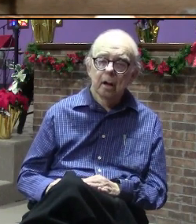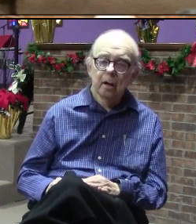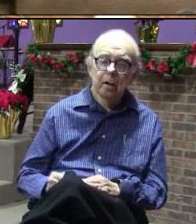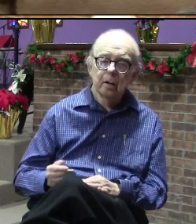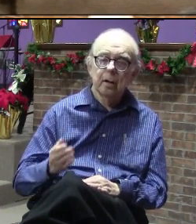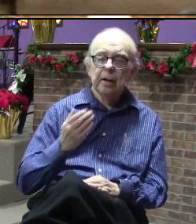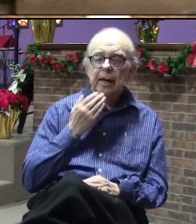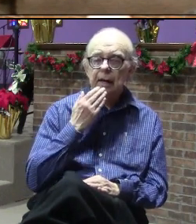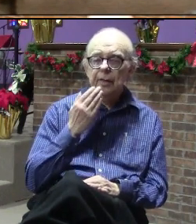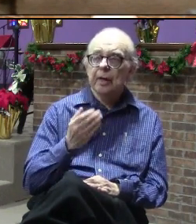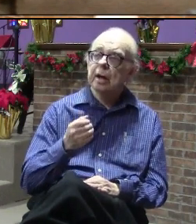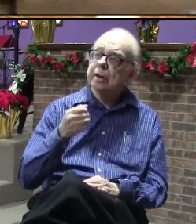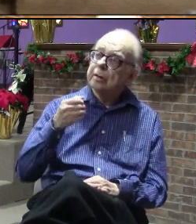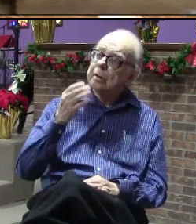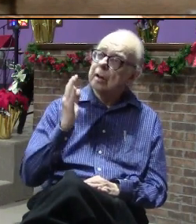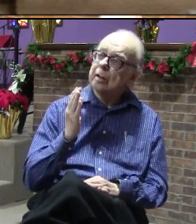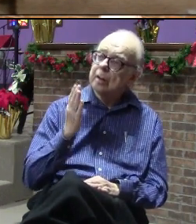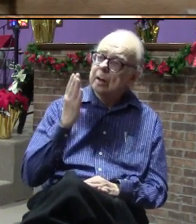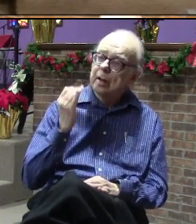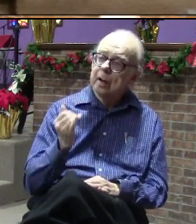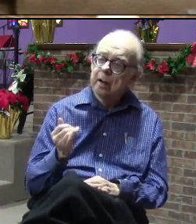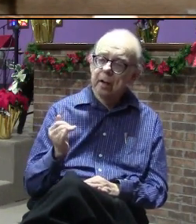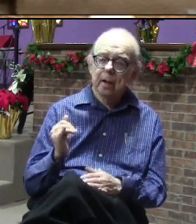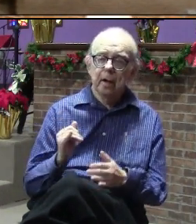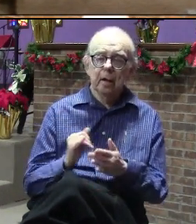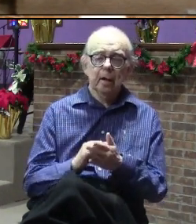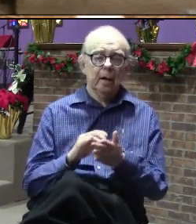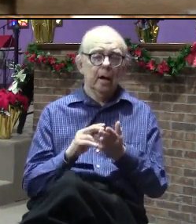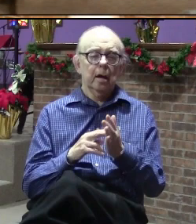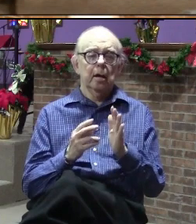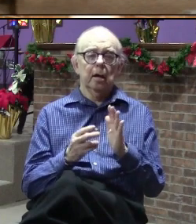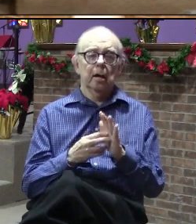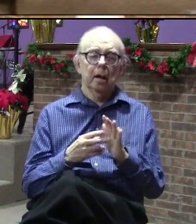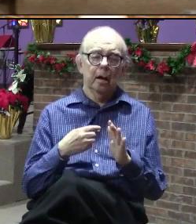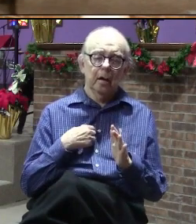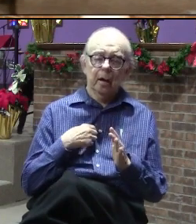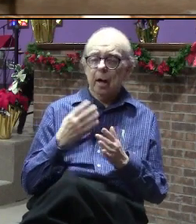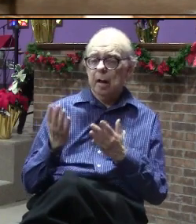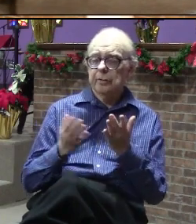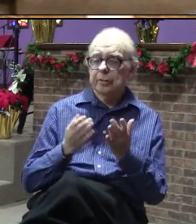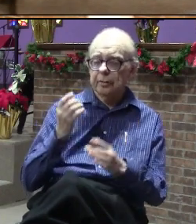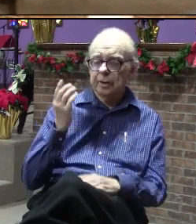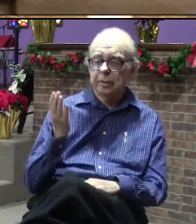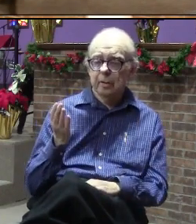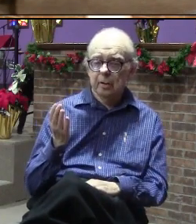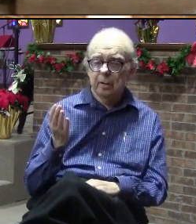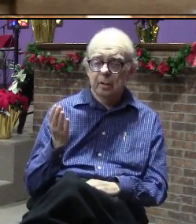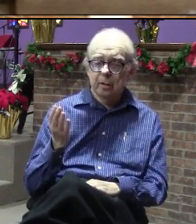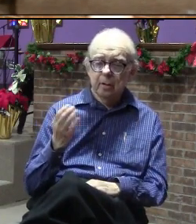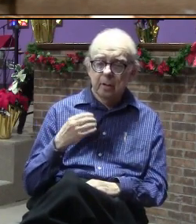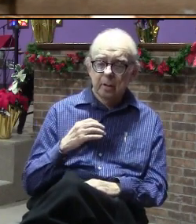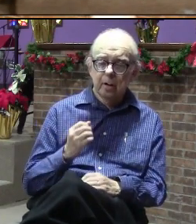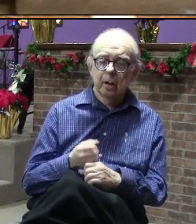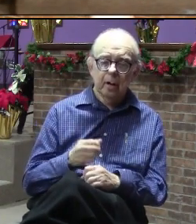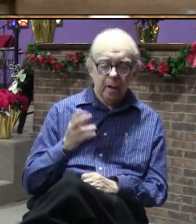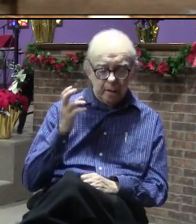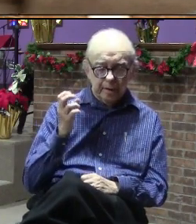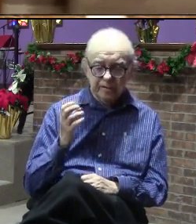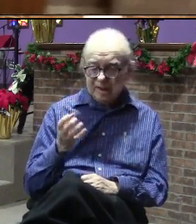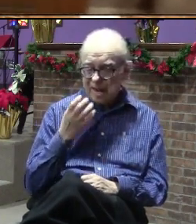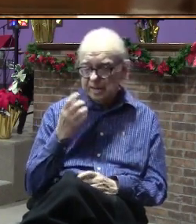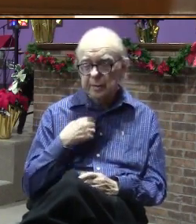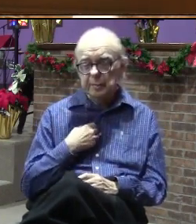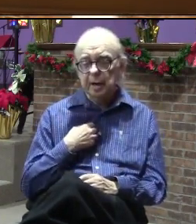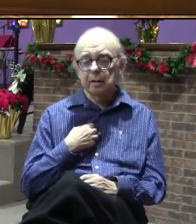Thank you, God, because that means I'm serving you. I'm making Satan angry.